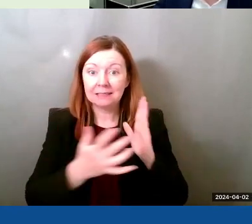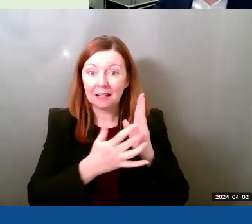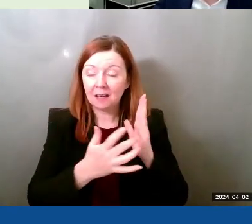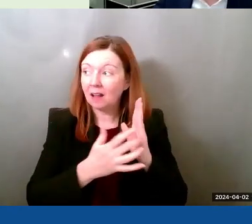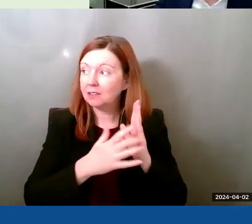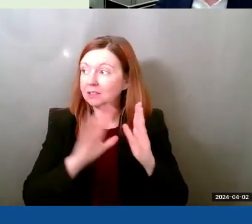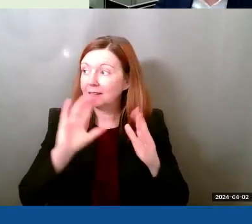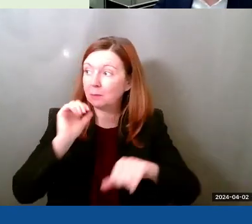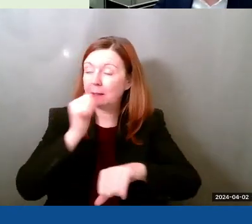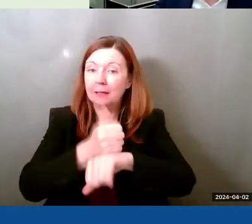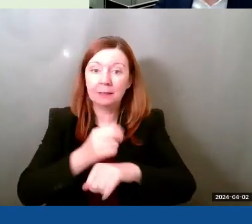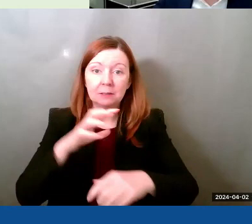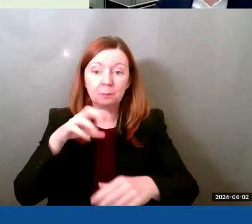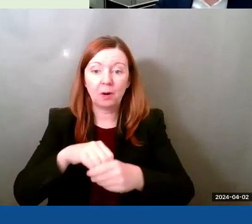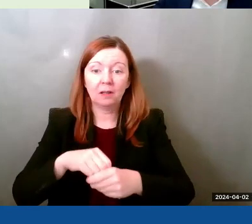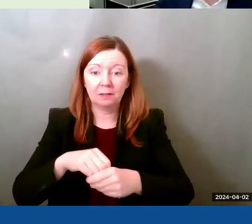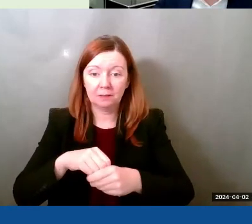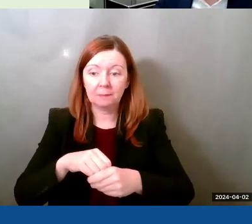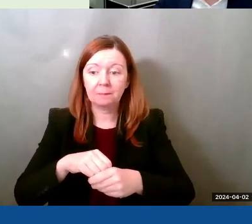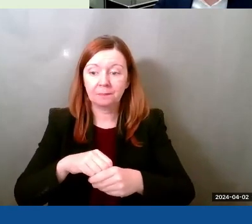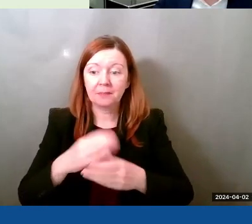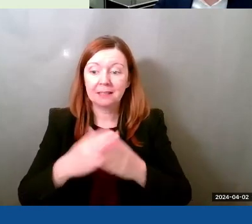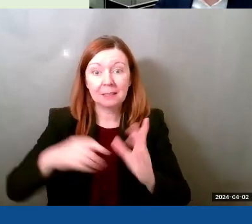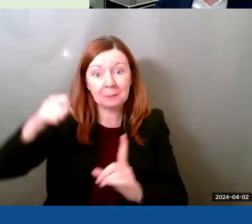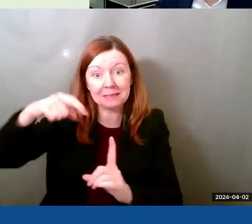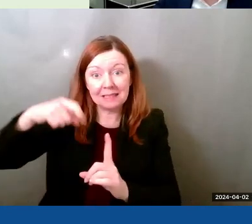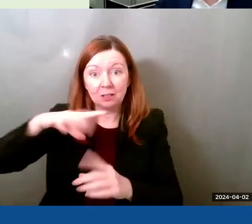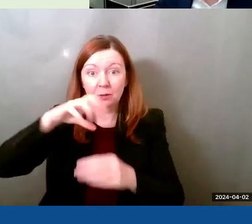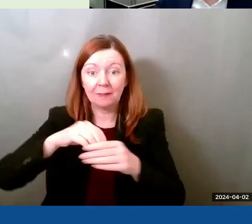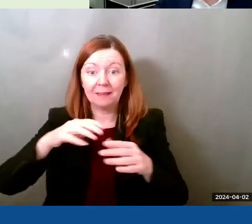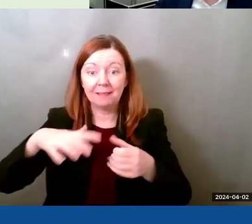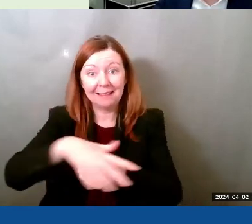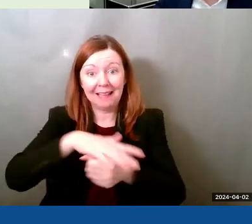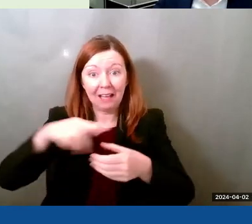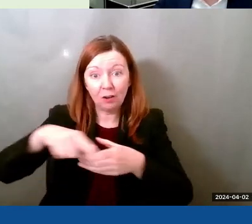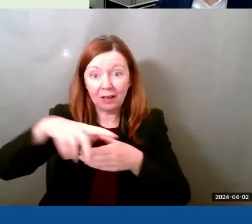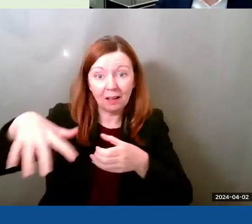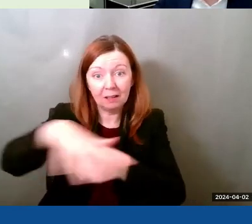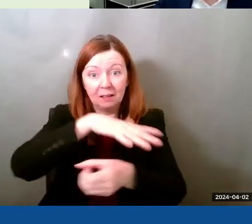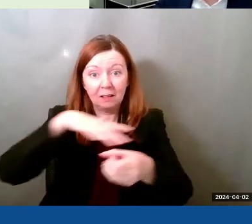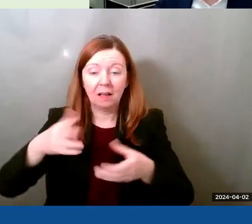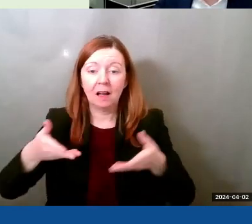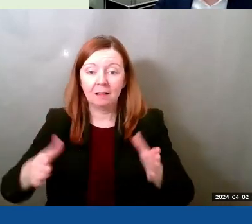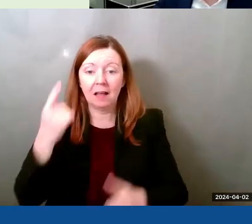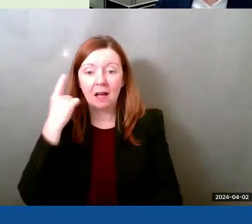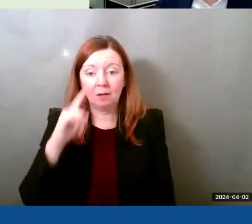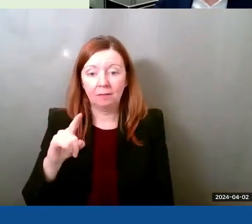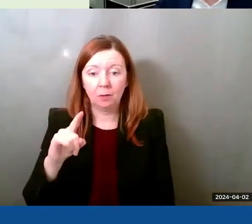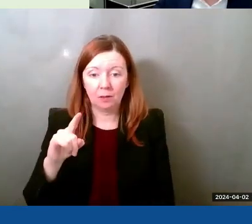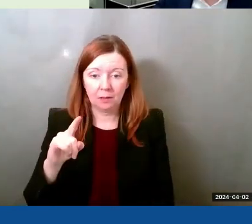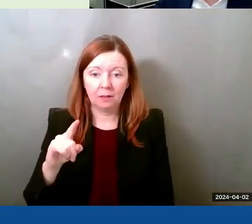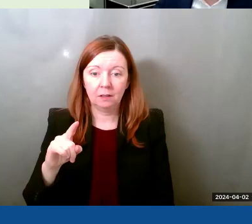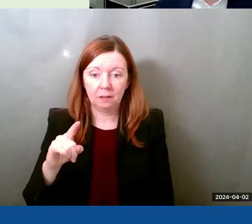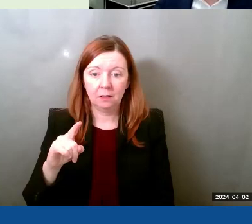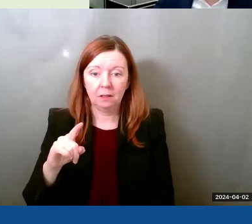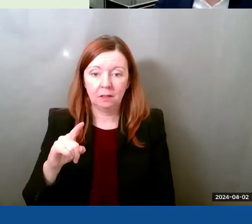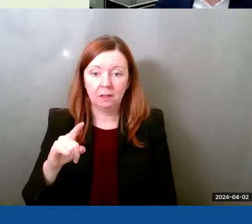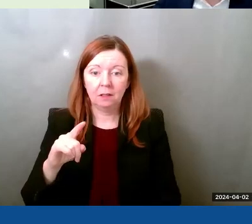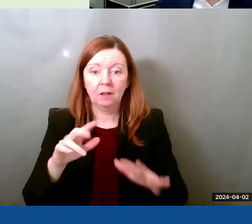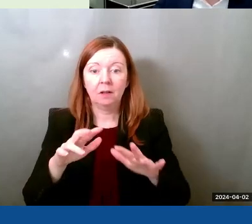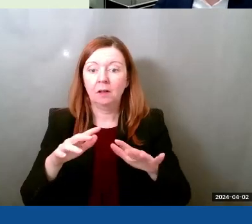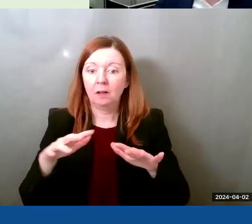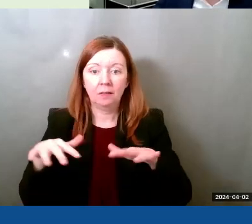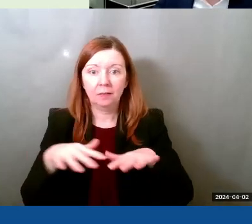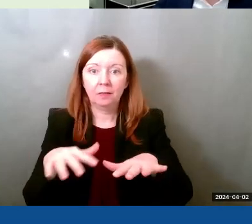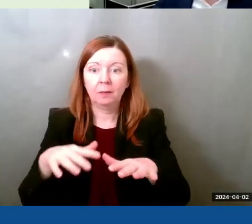will be implemented as part of some signals within this area. And they will allow for the flow of